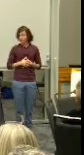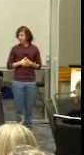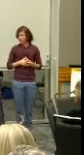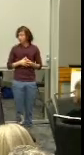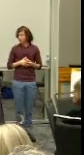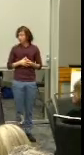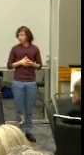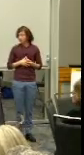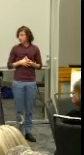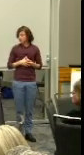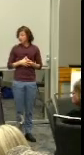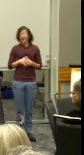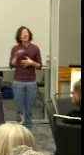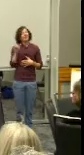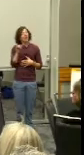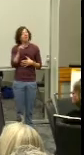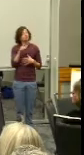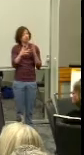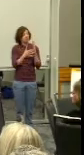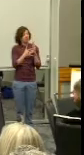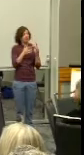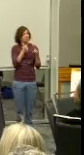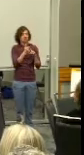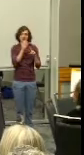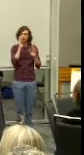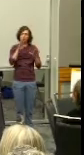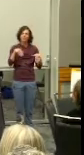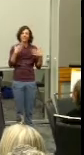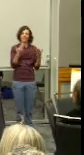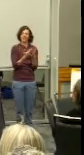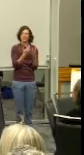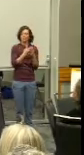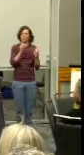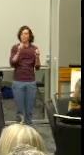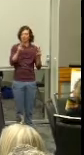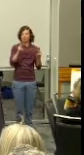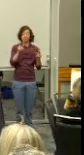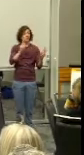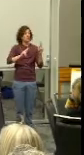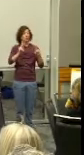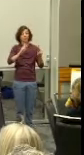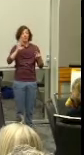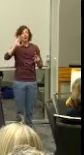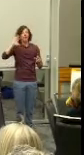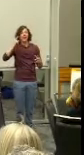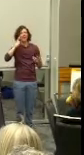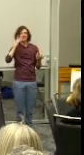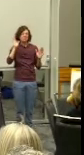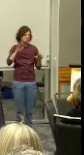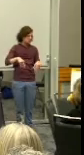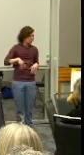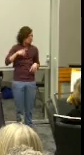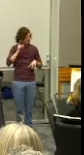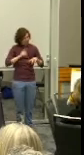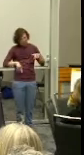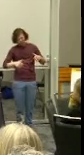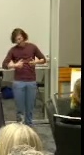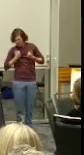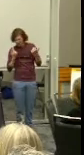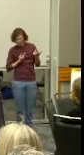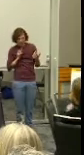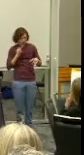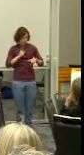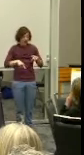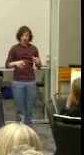technology is actually opening up new opportunities. So people who didn't think that they could live on their own now can, due to some of our